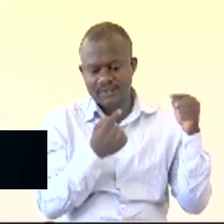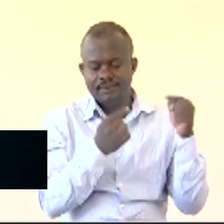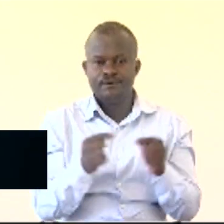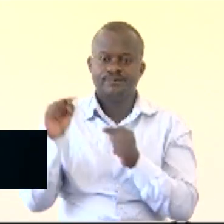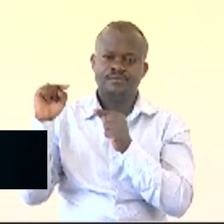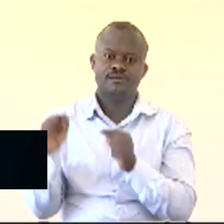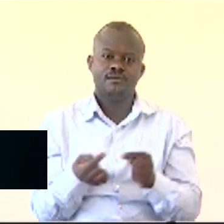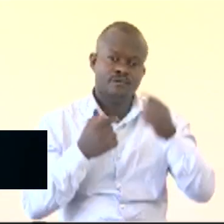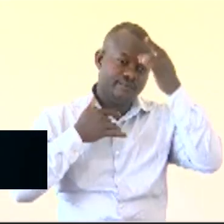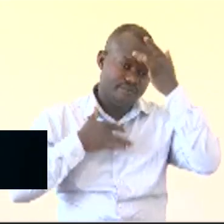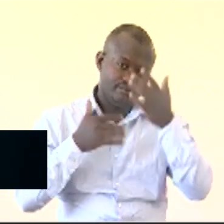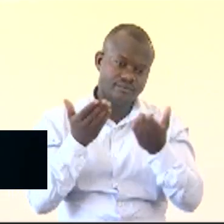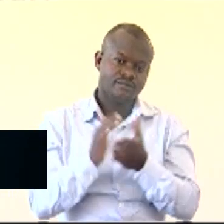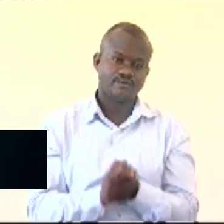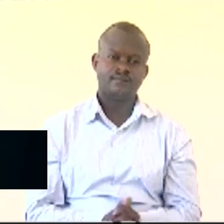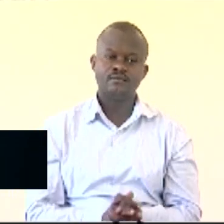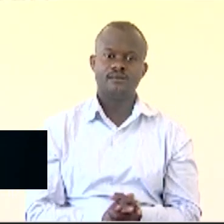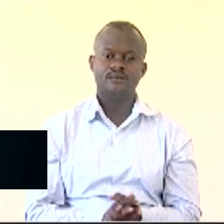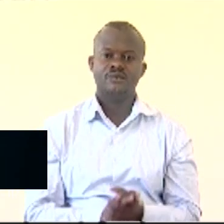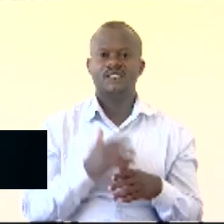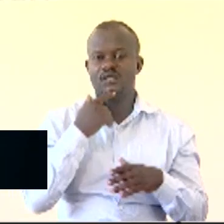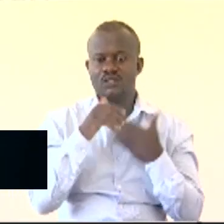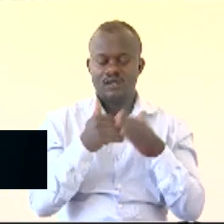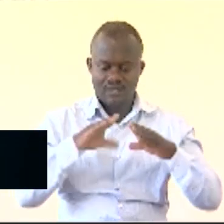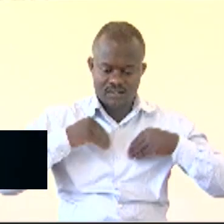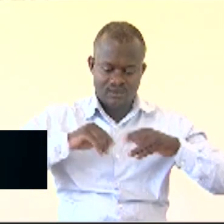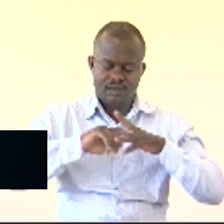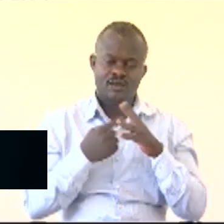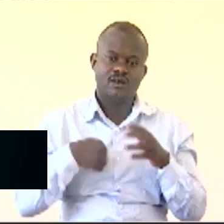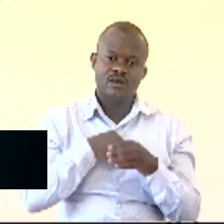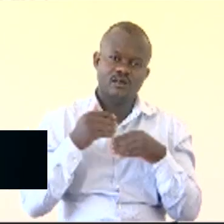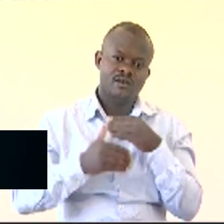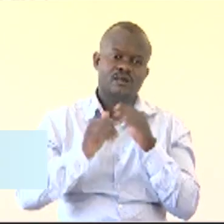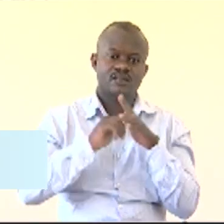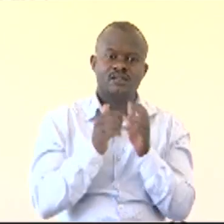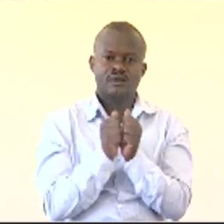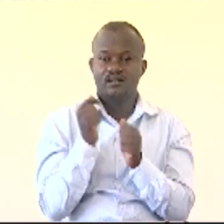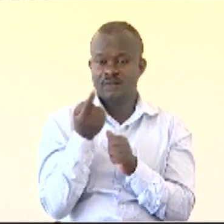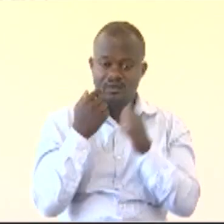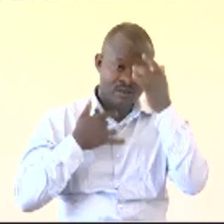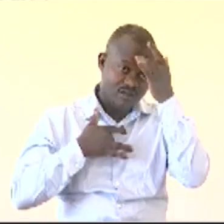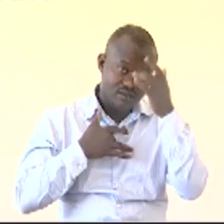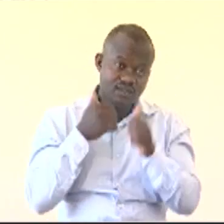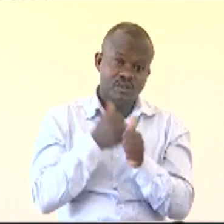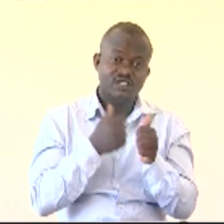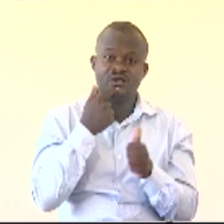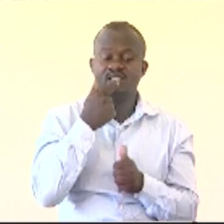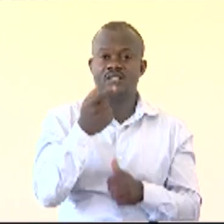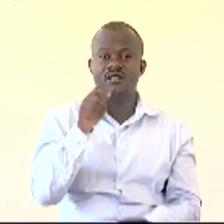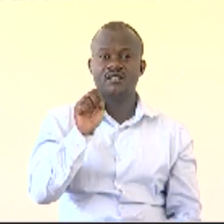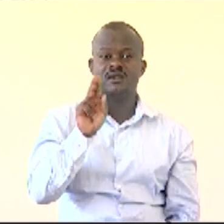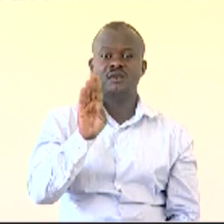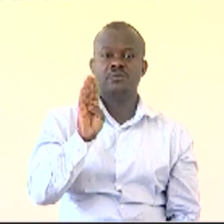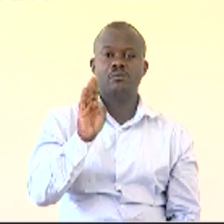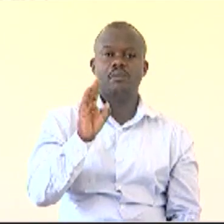diseases. So let's start the lesson. We are going to start with one of the infectious diseases, which is tuberculosis.